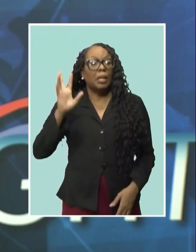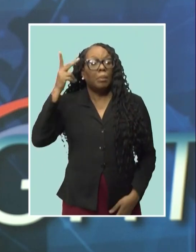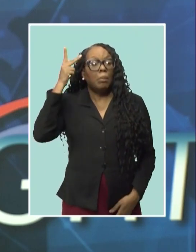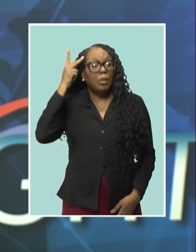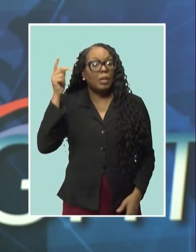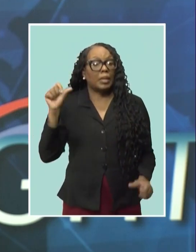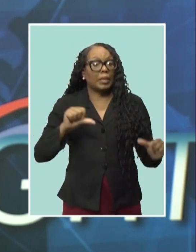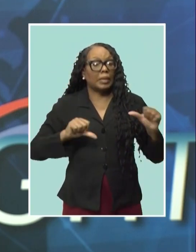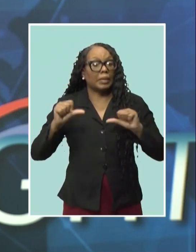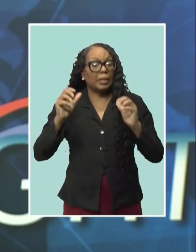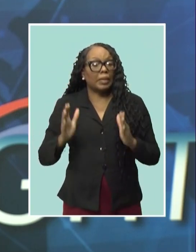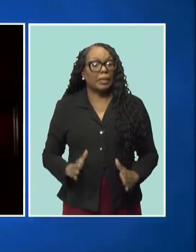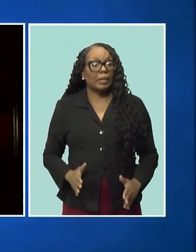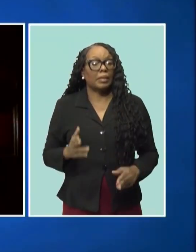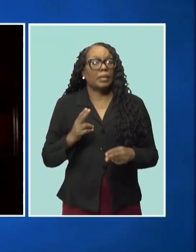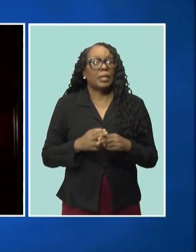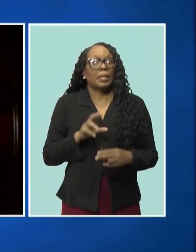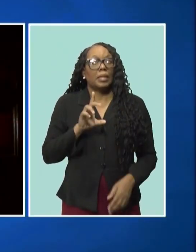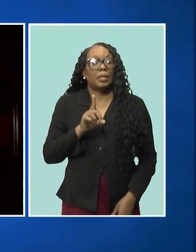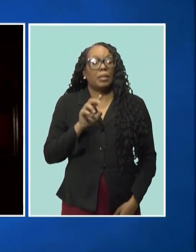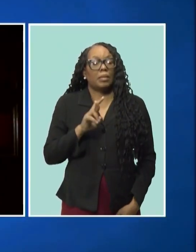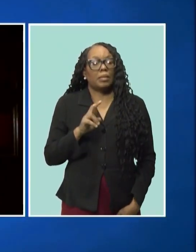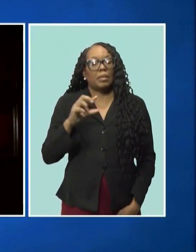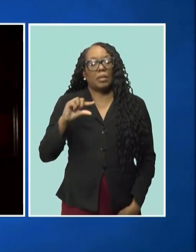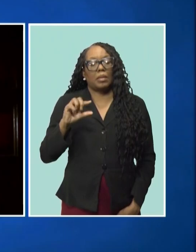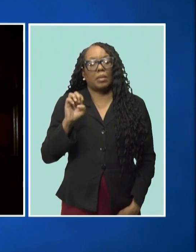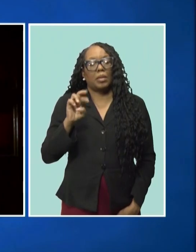scientist Dr. George Brathwaite. Dr. Brathwaite, good evening.